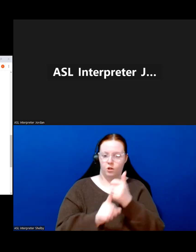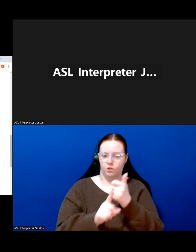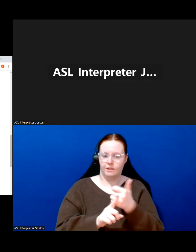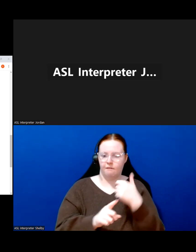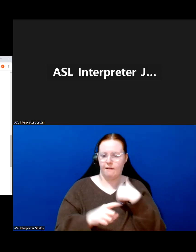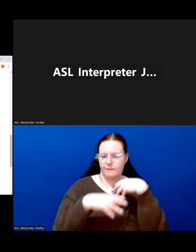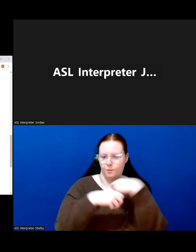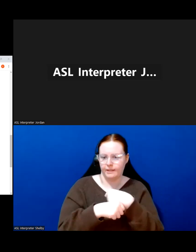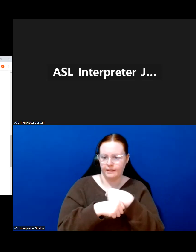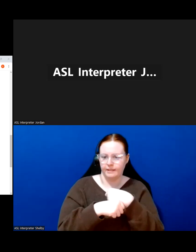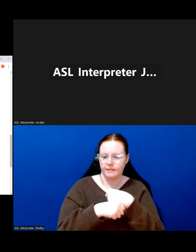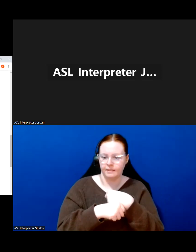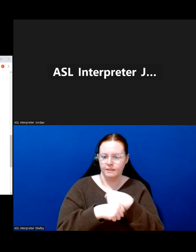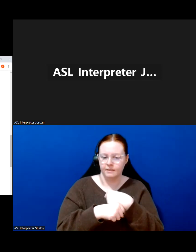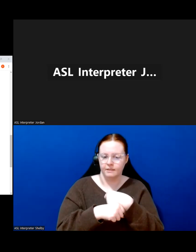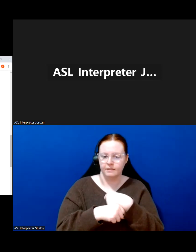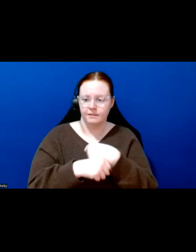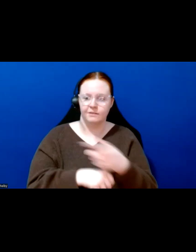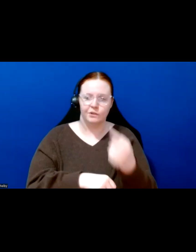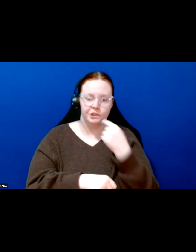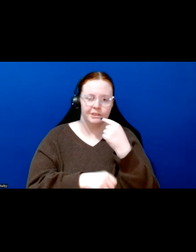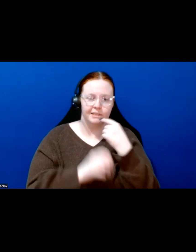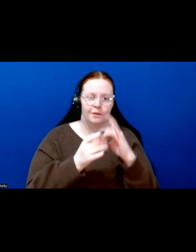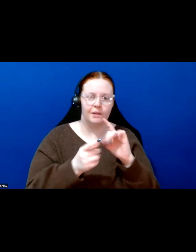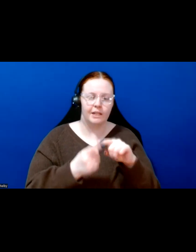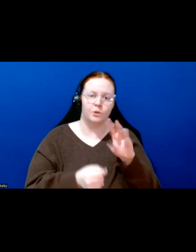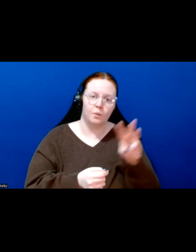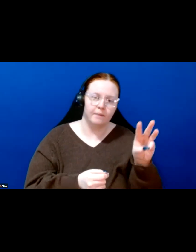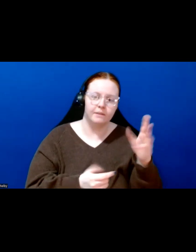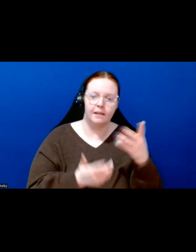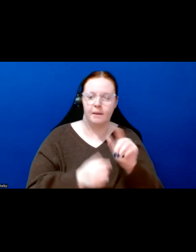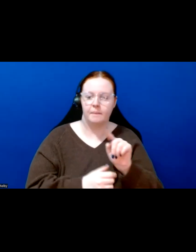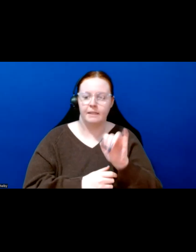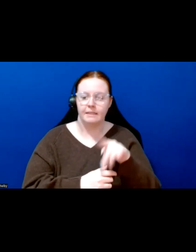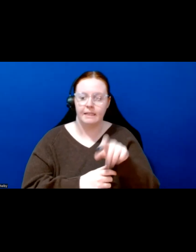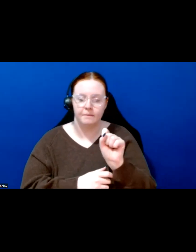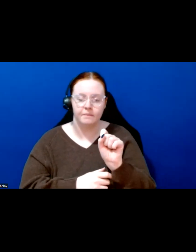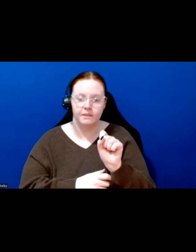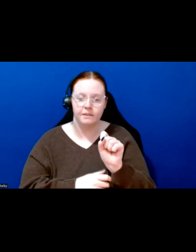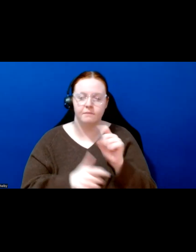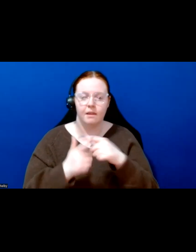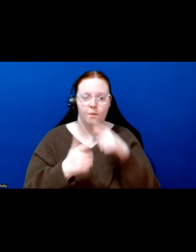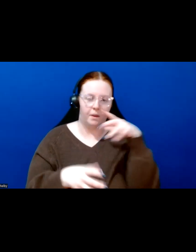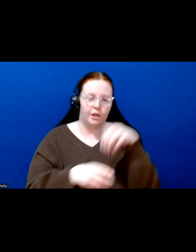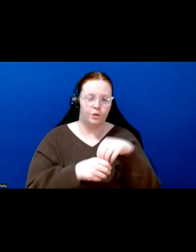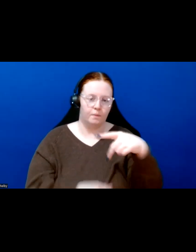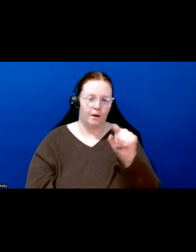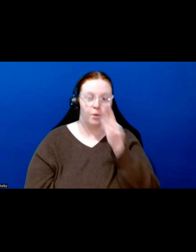summary of what she said about some websites and things of that nature, maybe some tips, and we will include the PowerPoint as